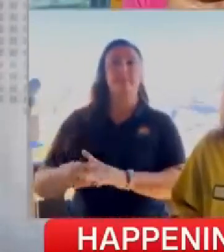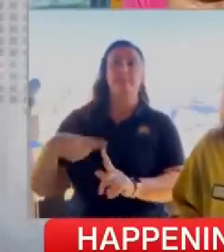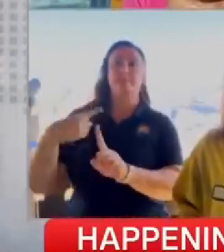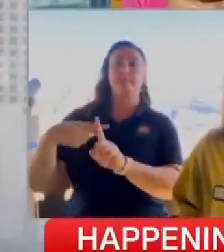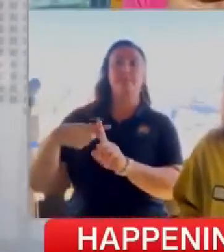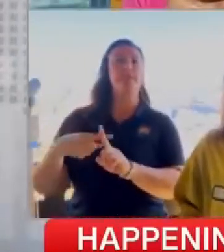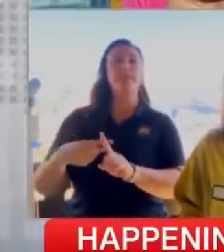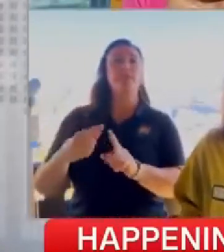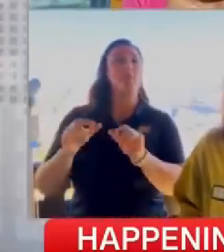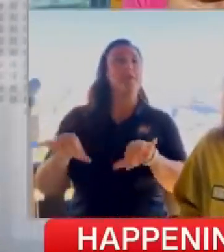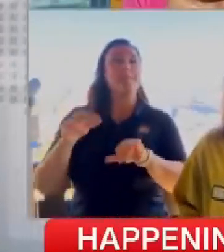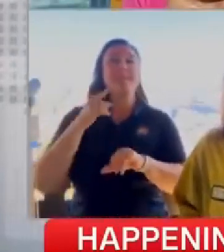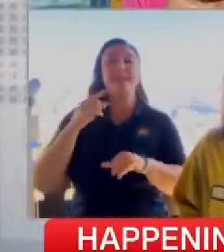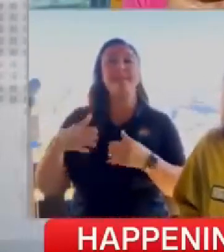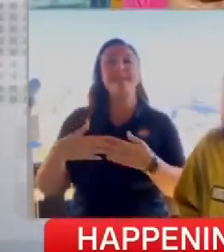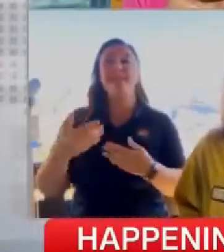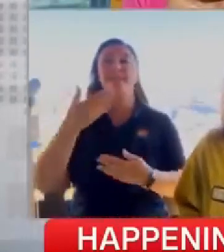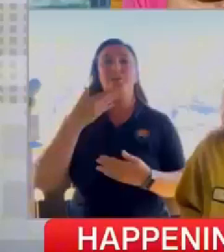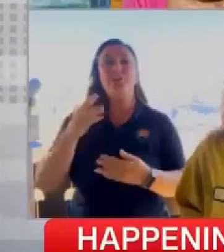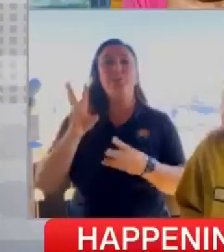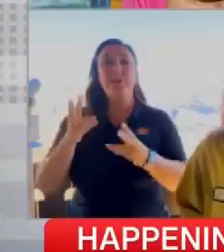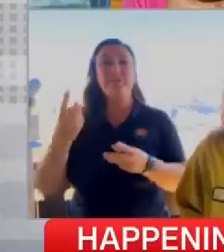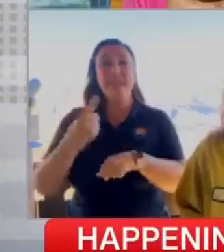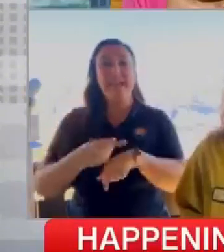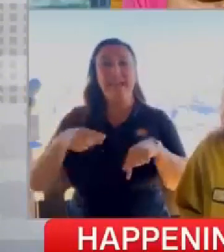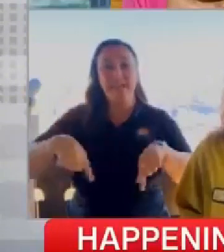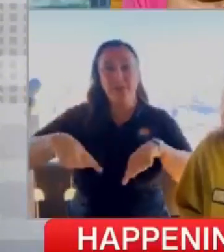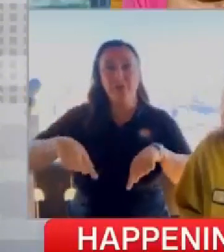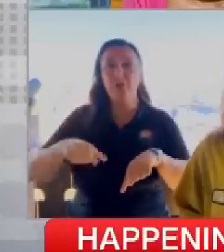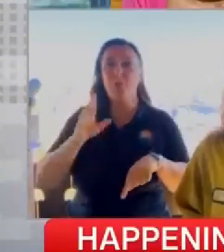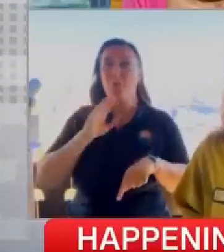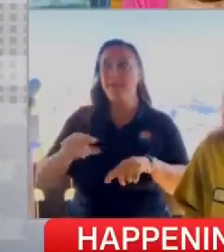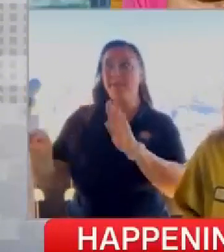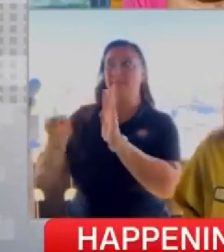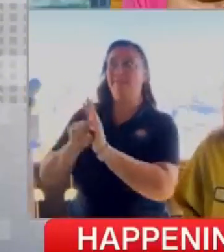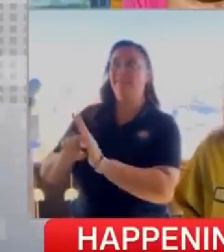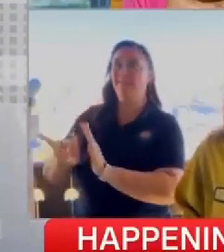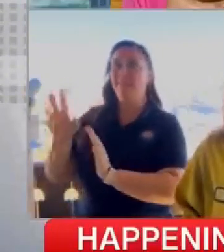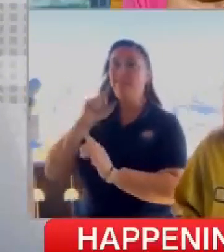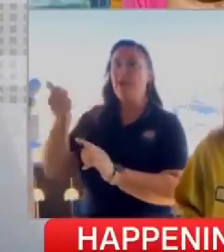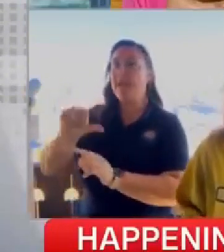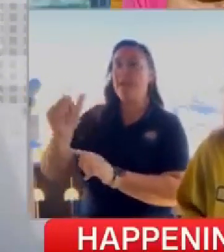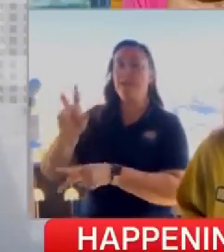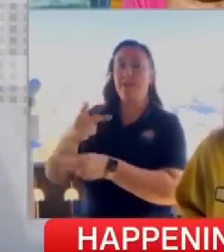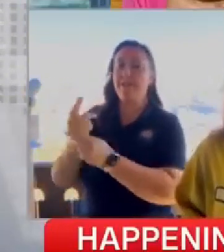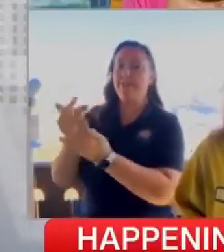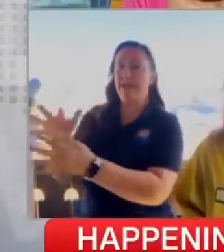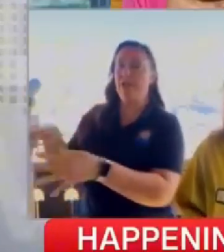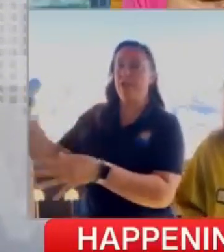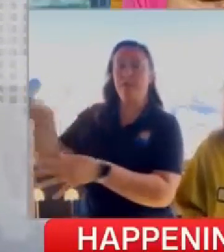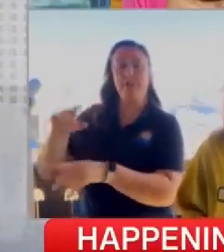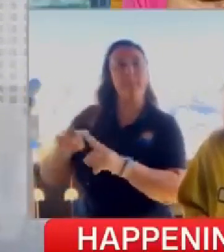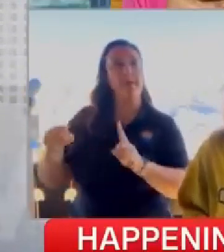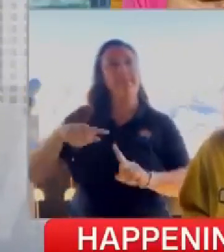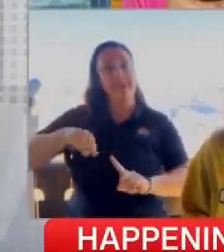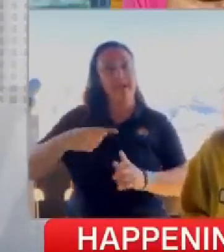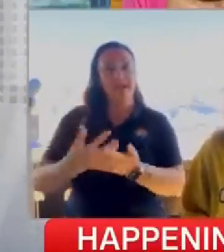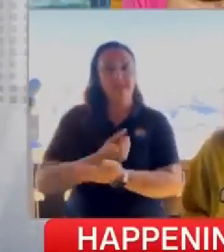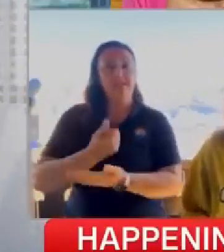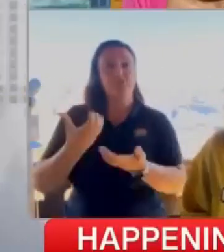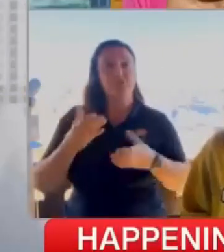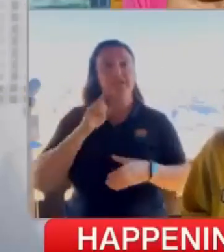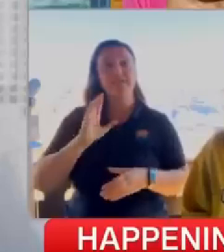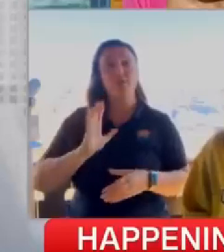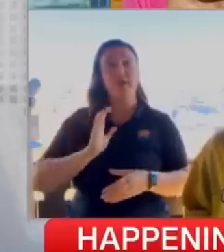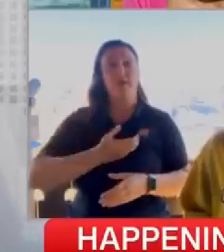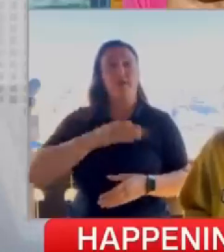saying even a good weather day on this fire would be a bad weather day on any other fire. But what it did is it allowed our